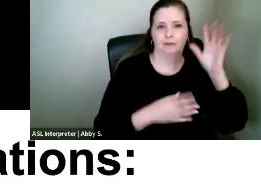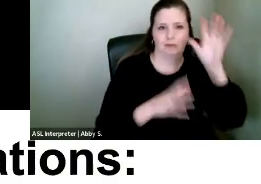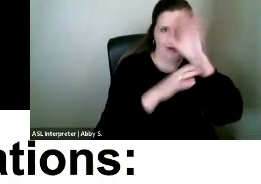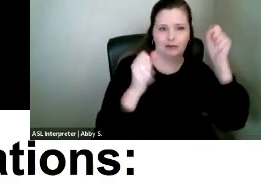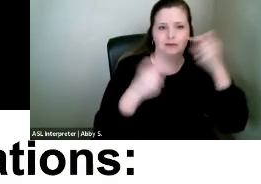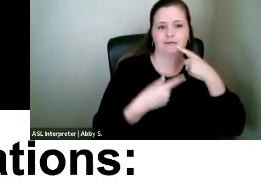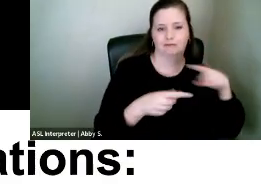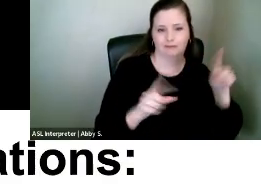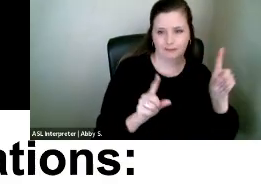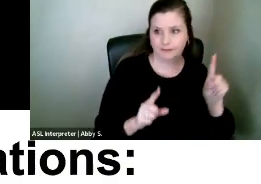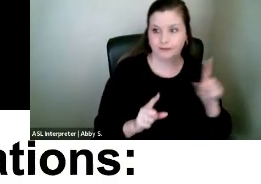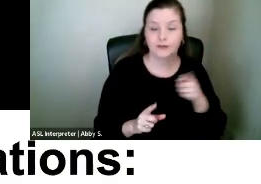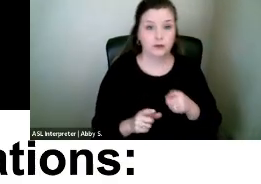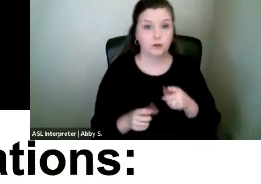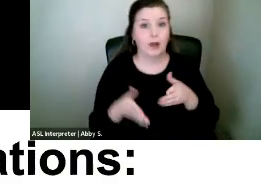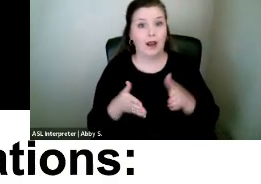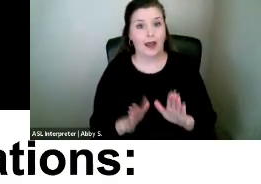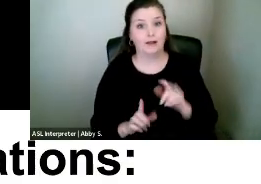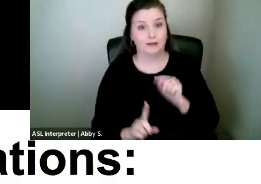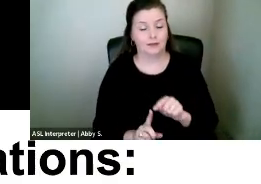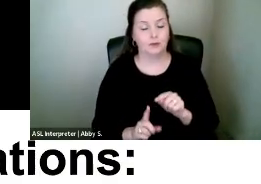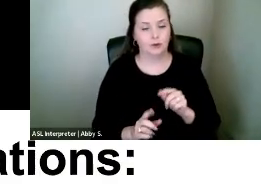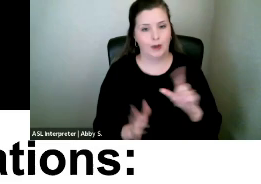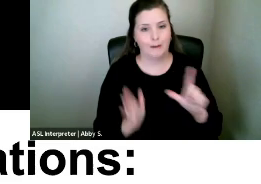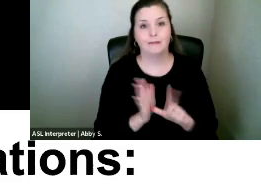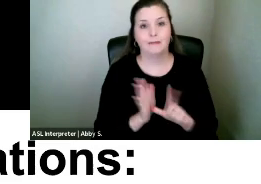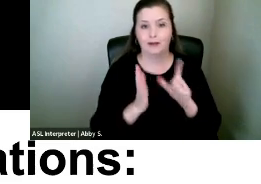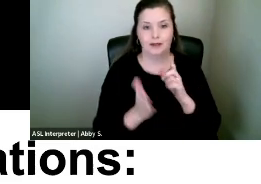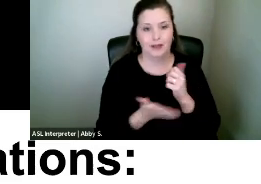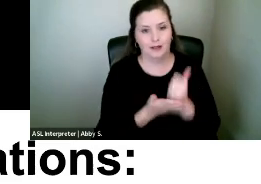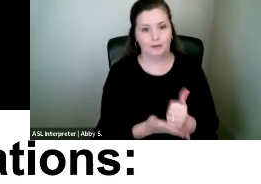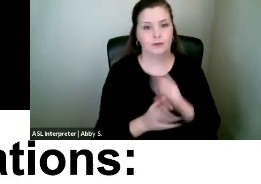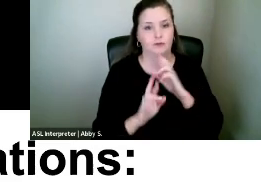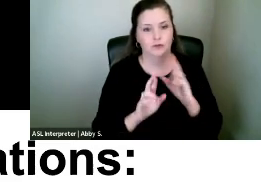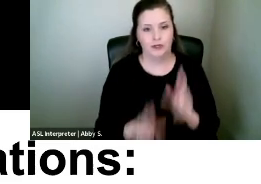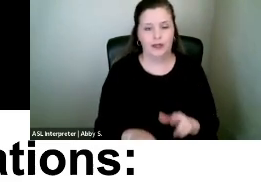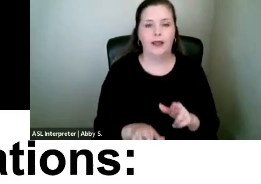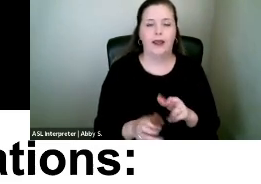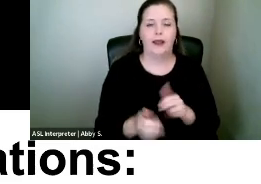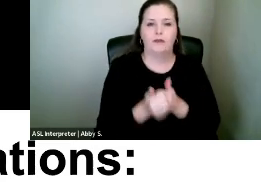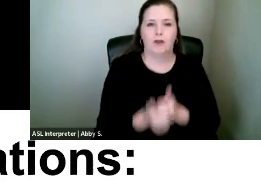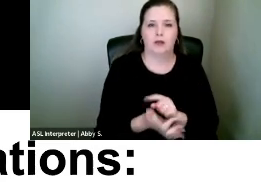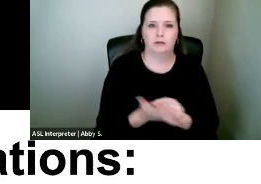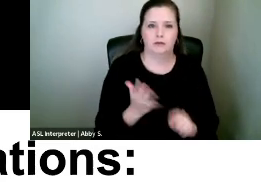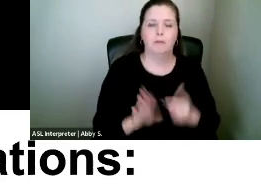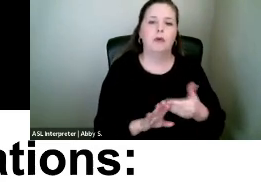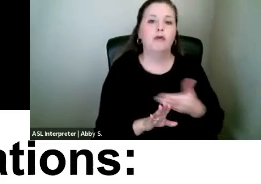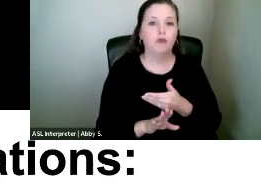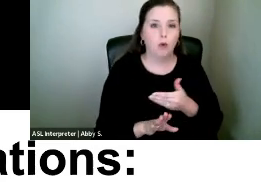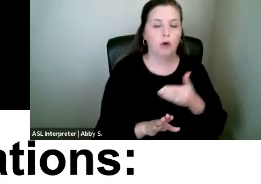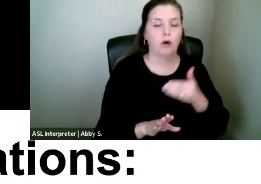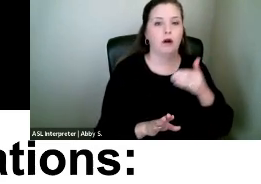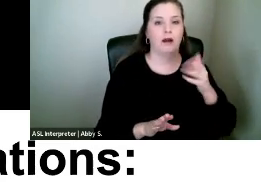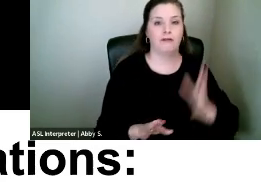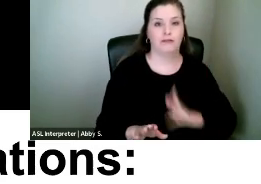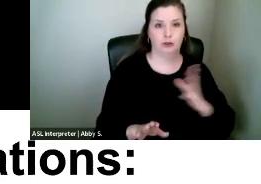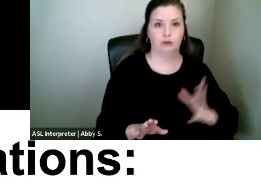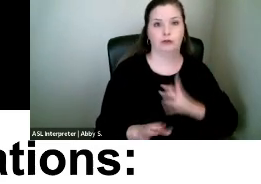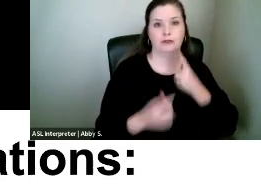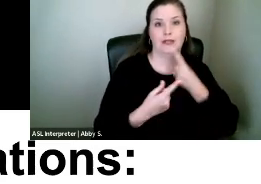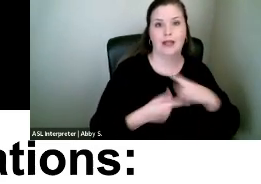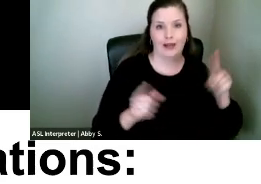authority allows them to act immediately and address specific needs that fall under their purview, even before a major disaster is officially